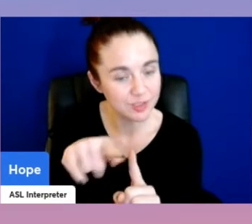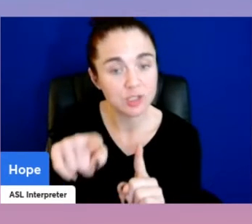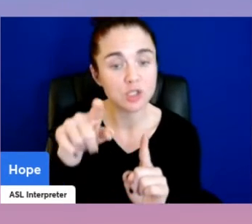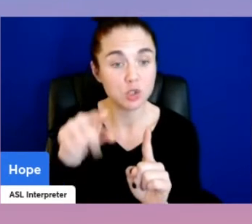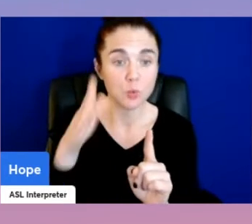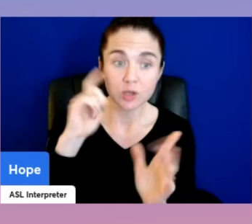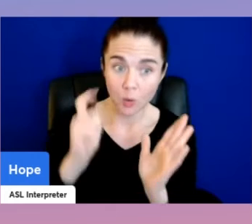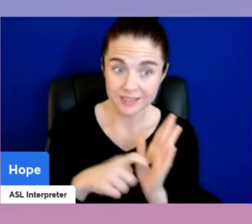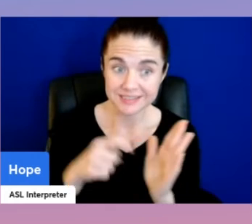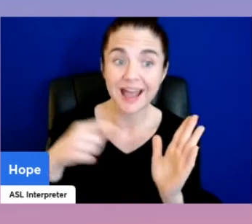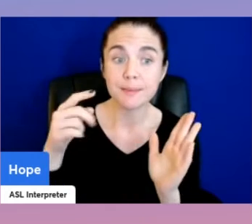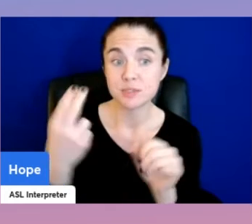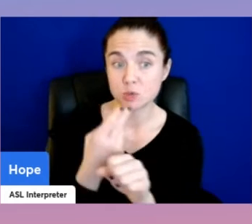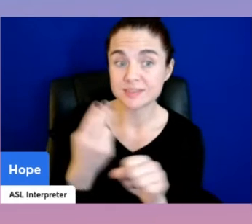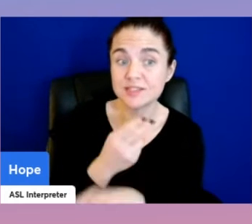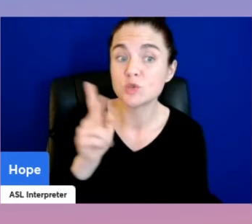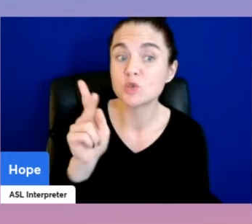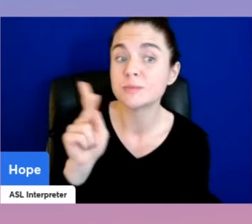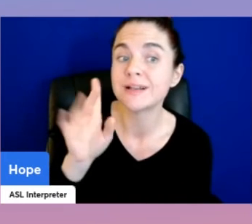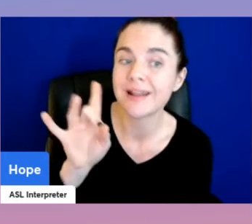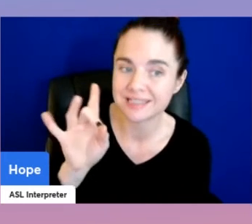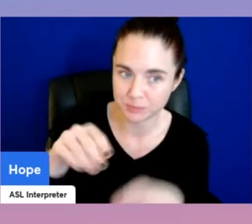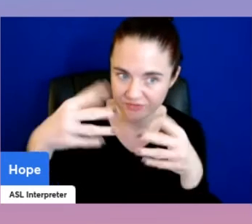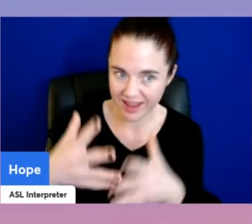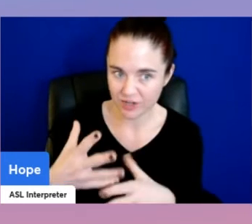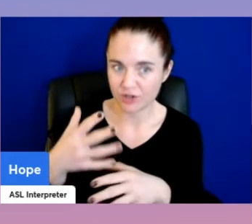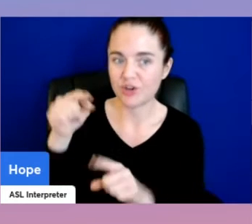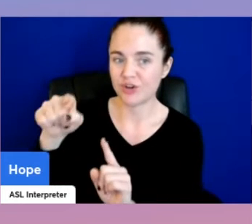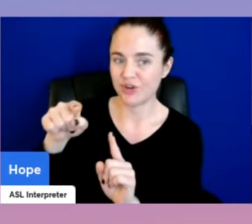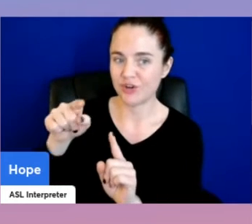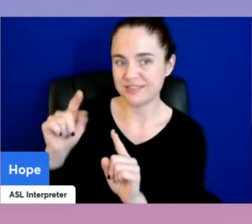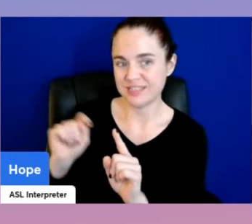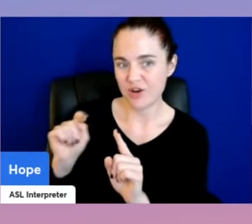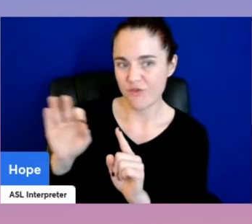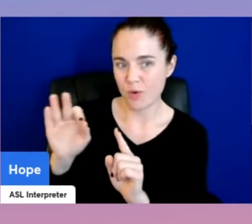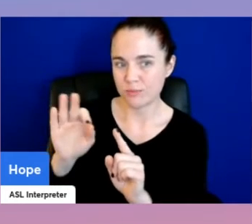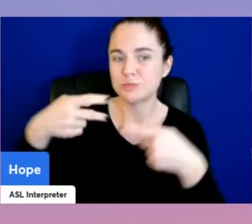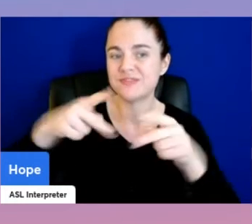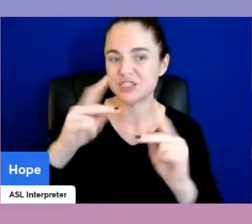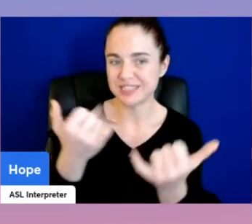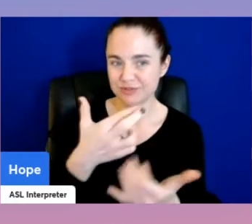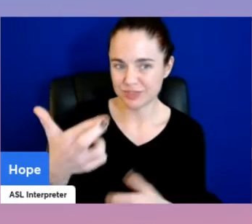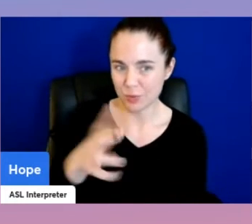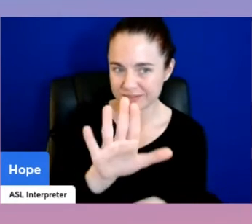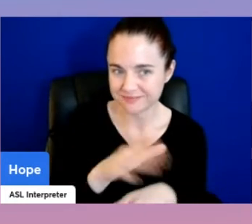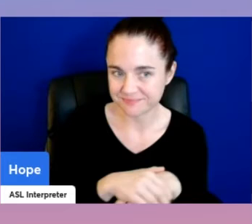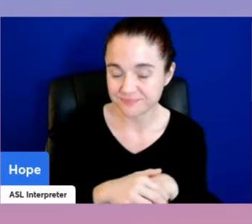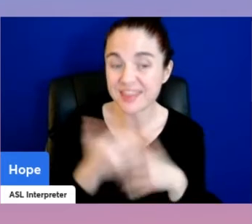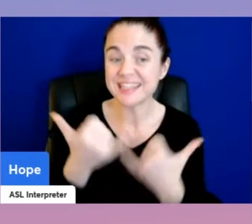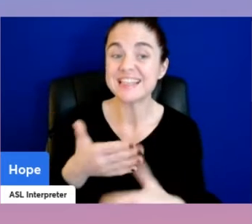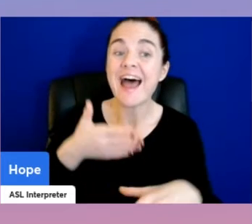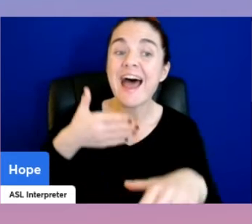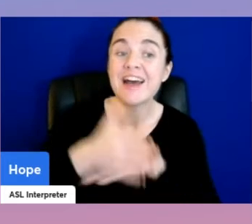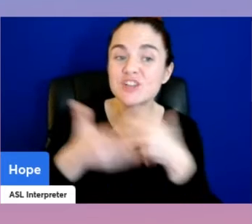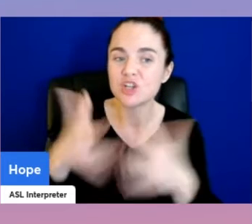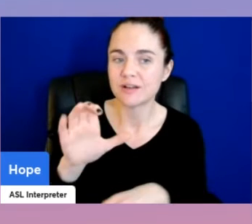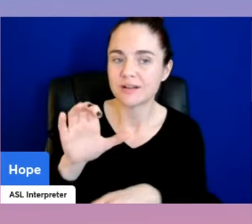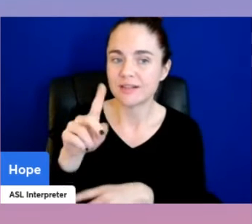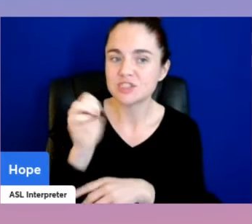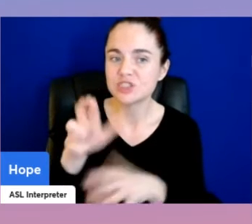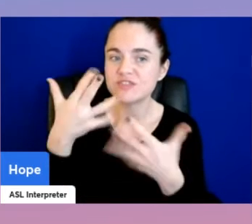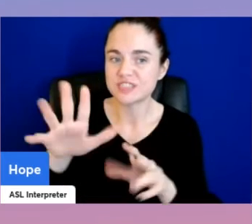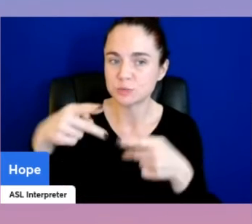going to be using the Kubernetes provider of Terraform to be provisioning this resource. So this is after our cluster has been provisioned.